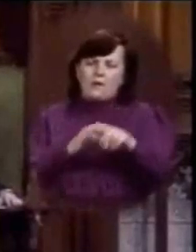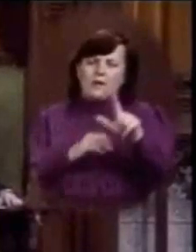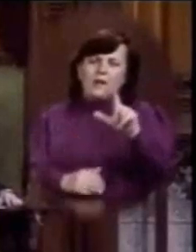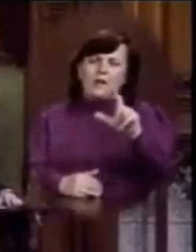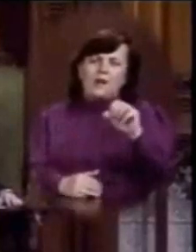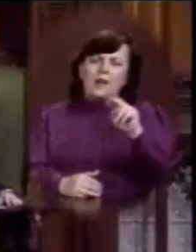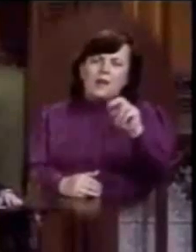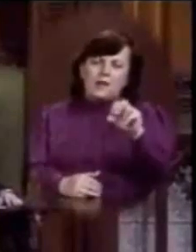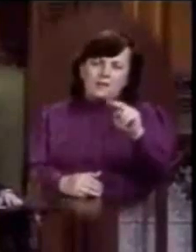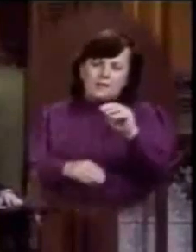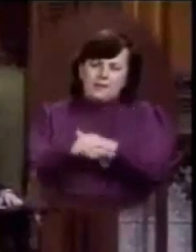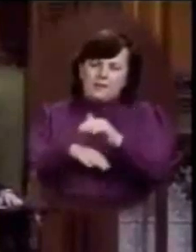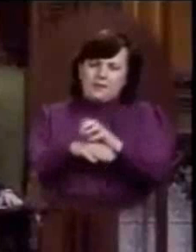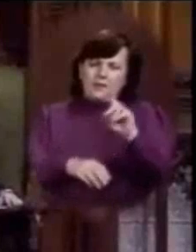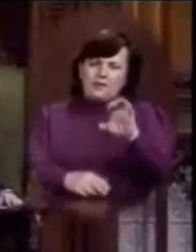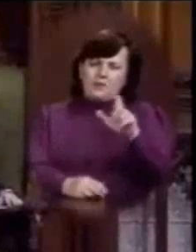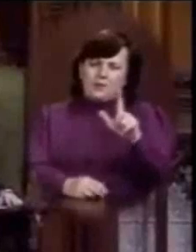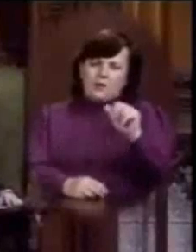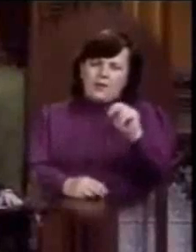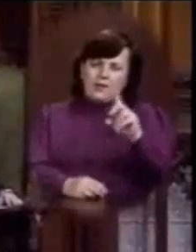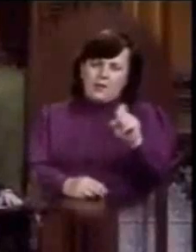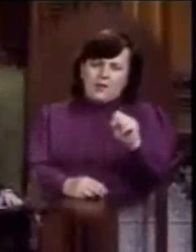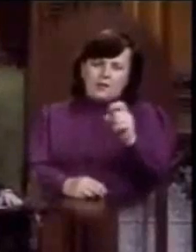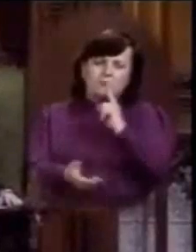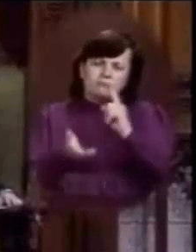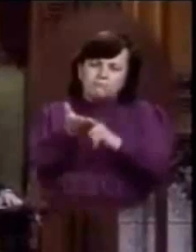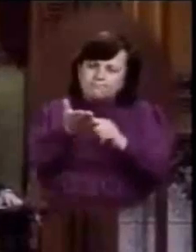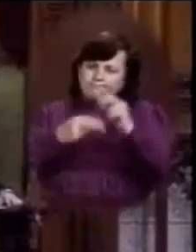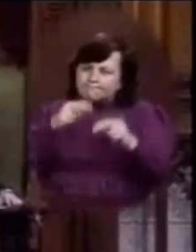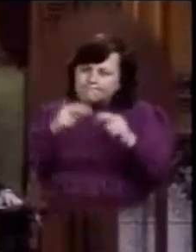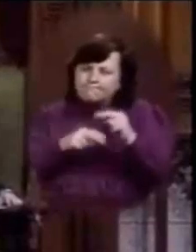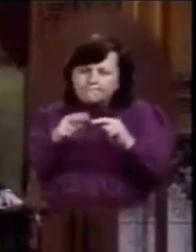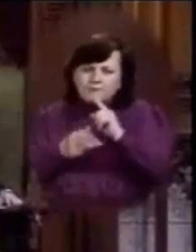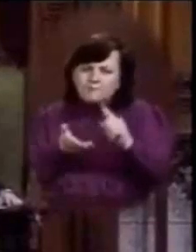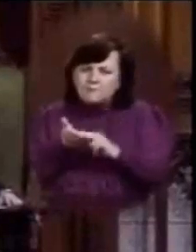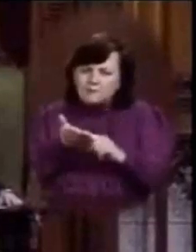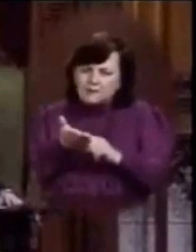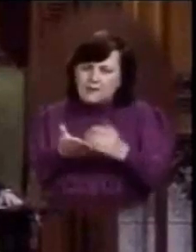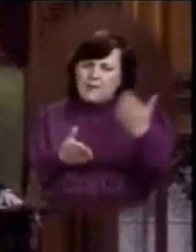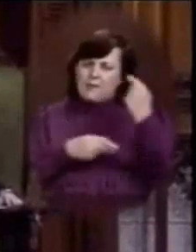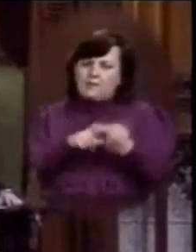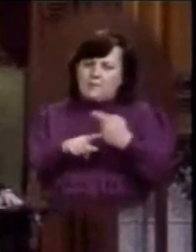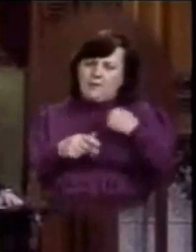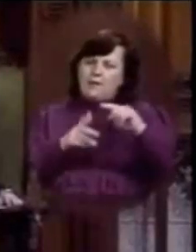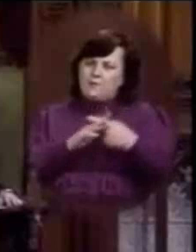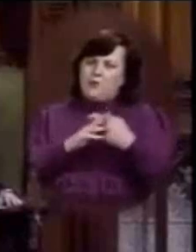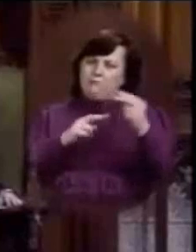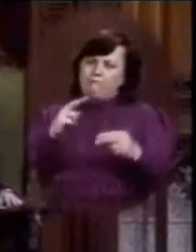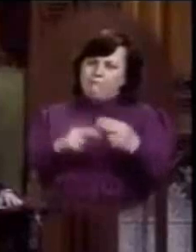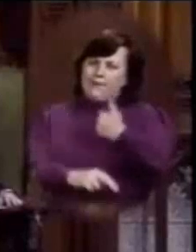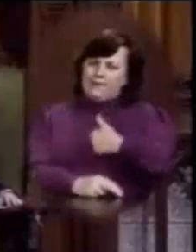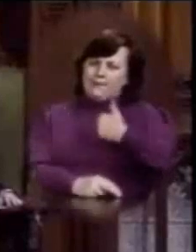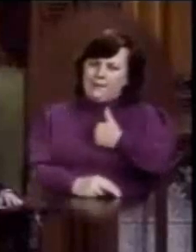Docklands. Last month, I opened the construction phase myself by sinking the first concrete